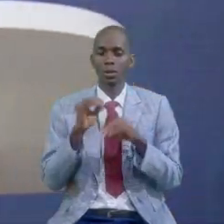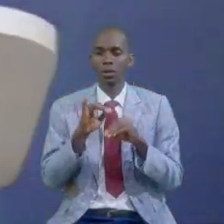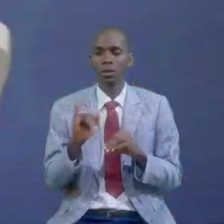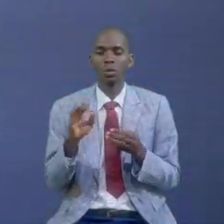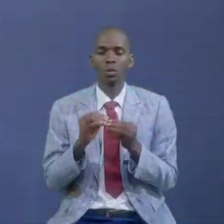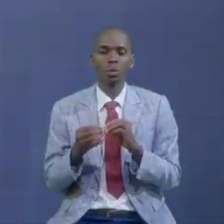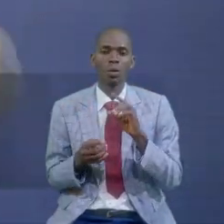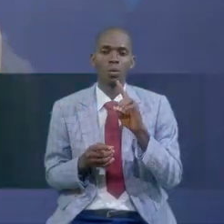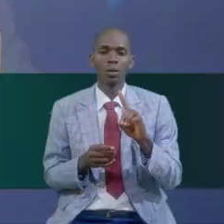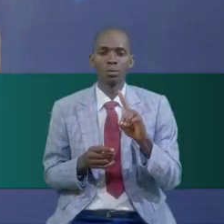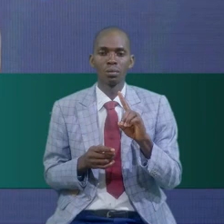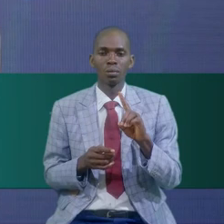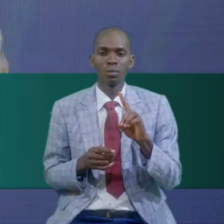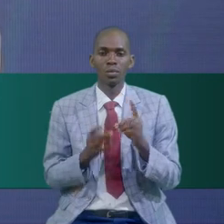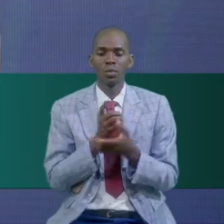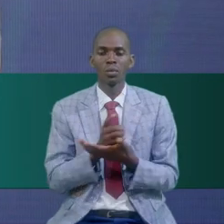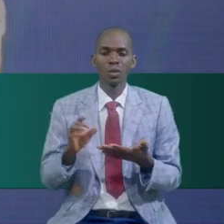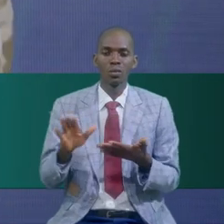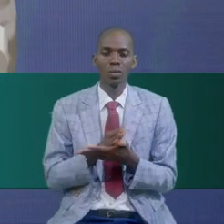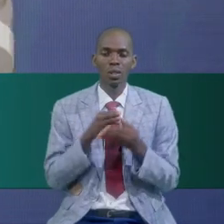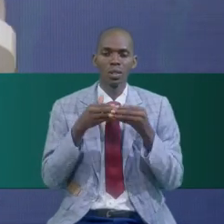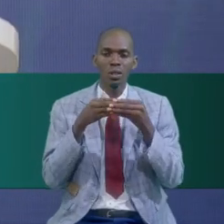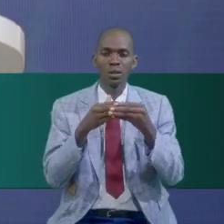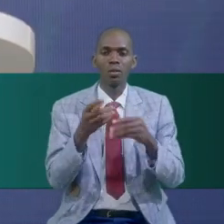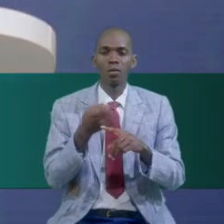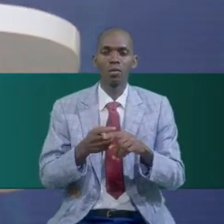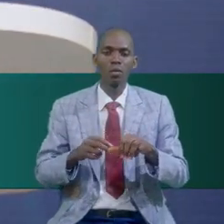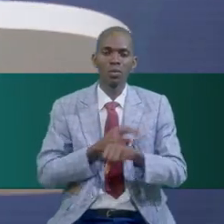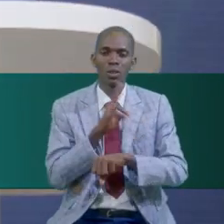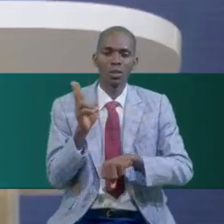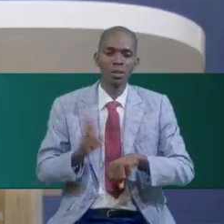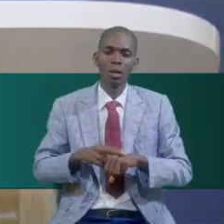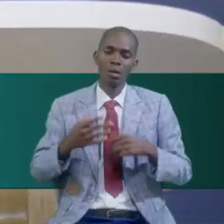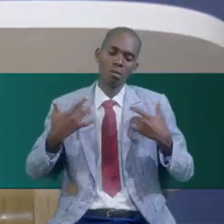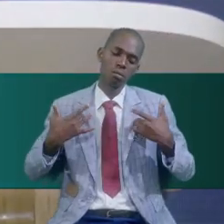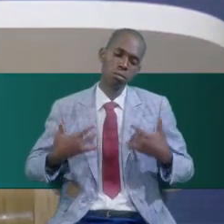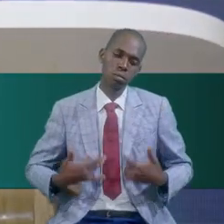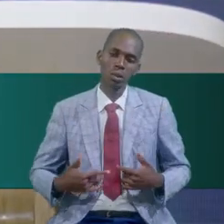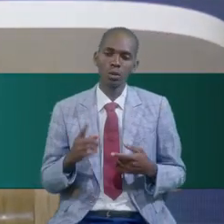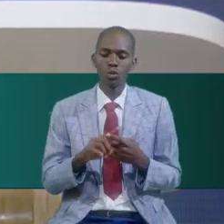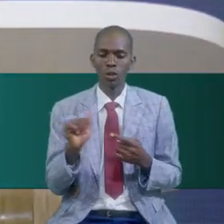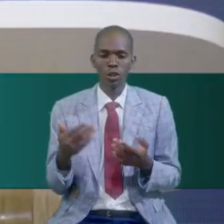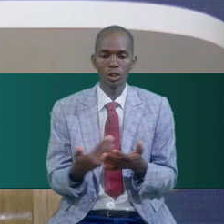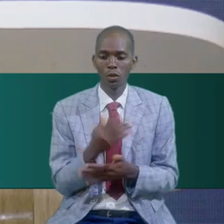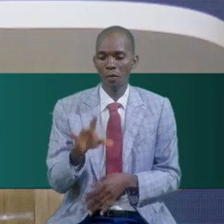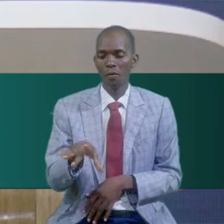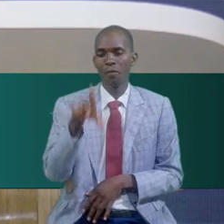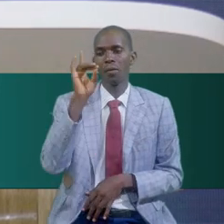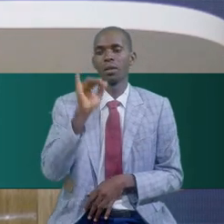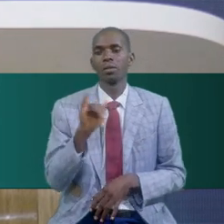divine direction from natural despondency to a new discovery.